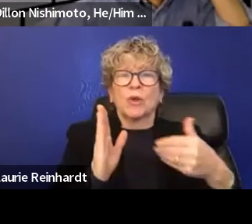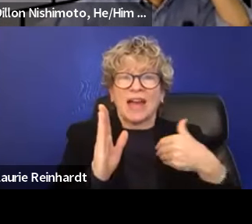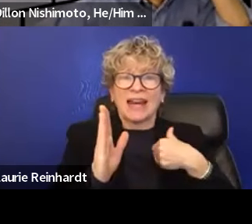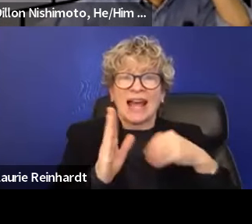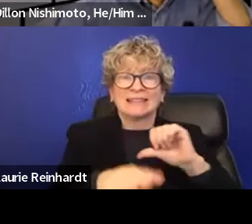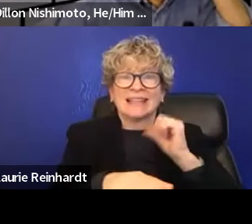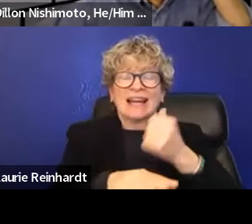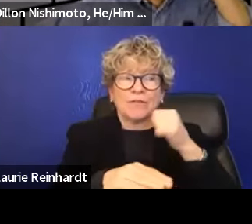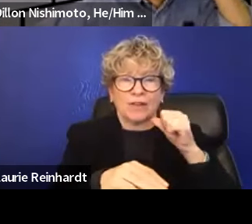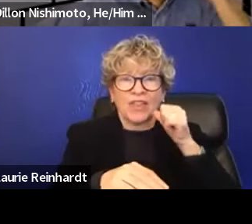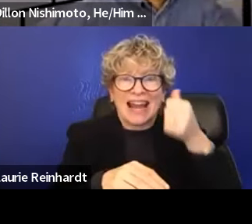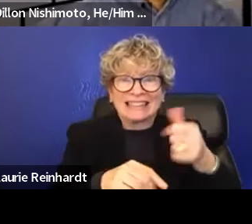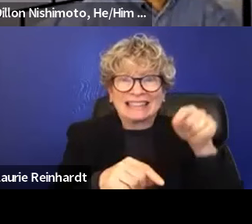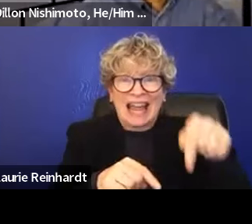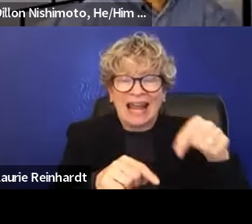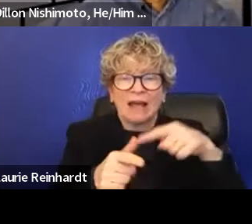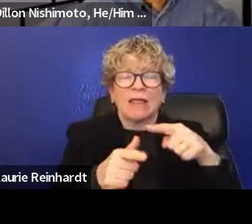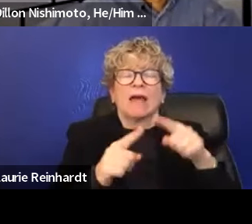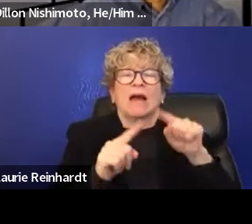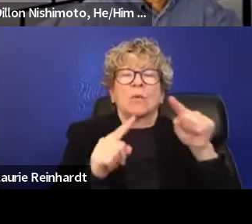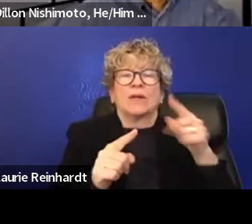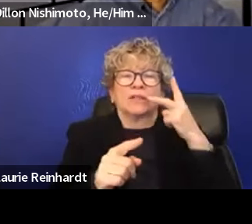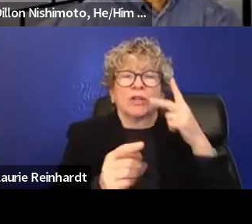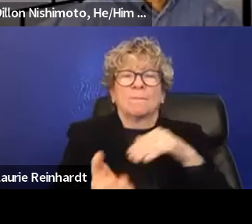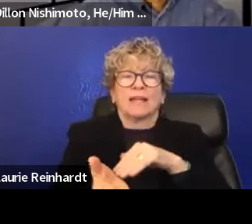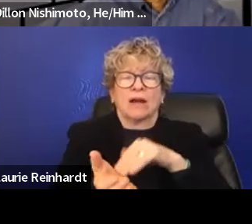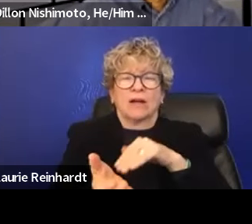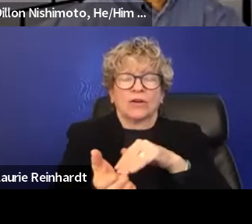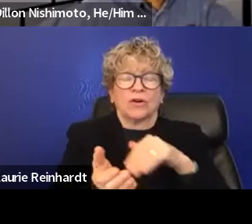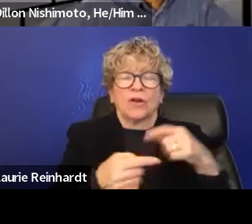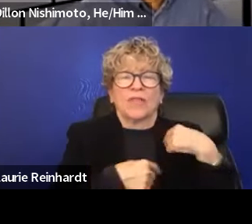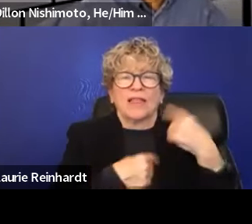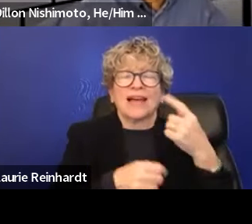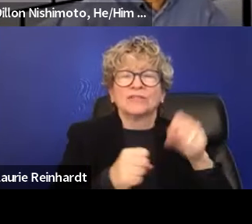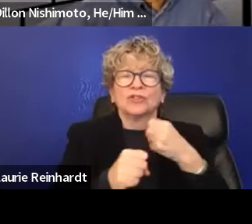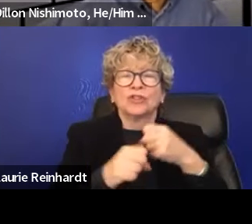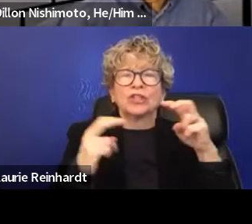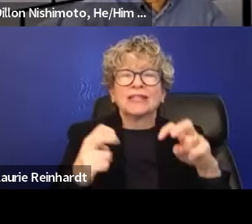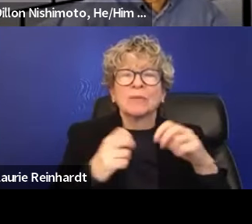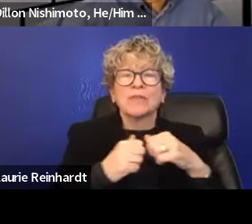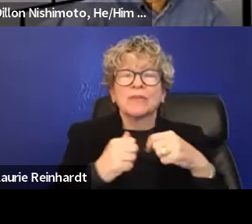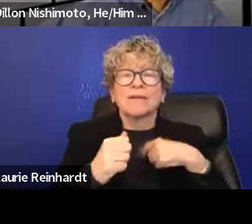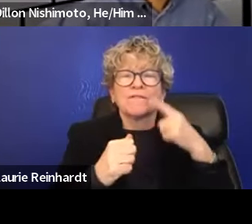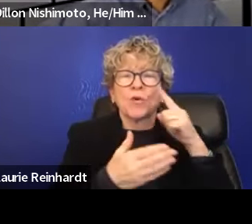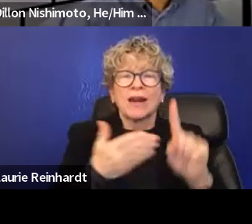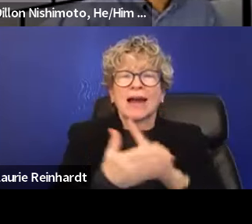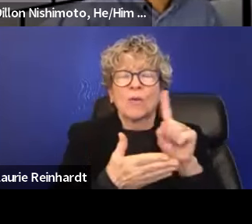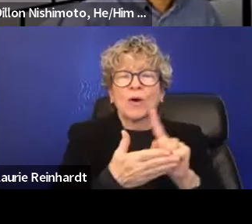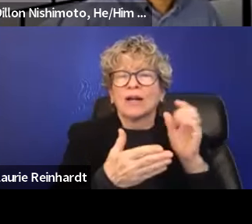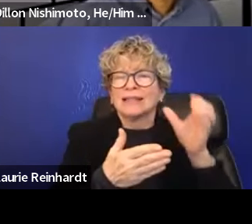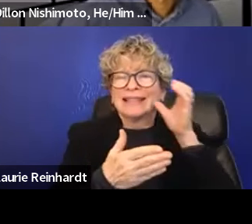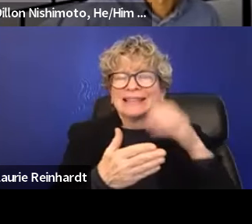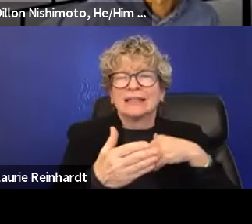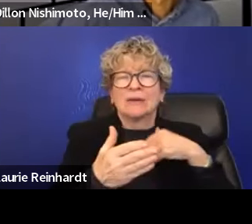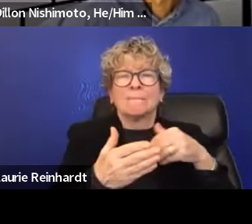visited my primary care provider. At some point in the past year, she had sat with me for an hour listening to my